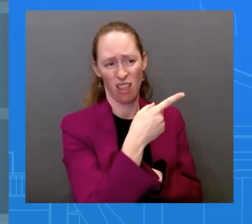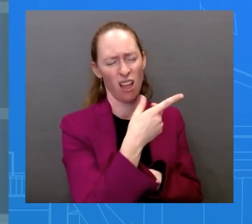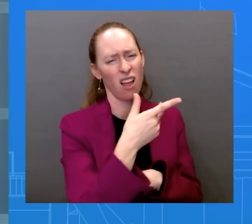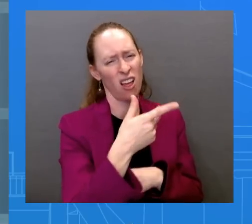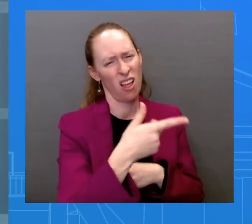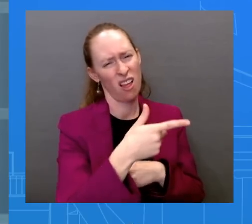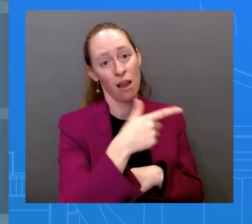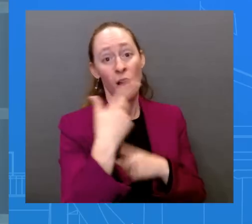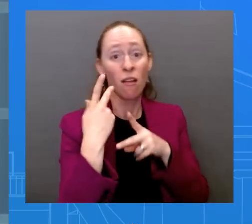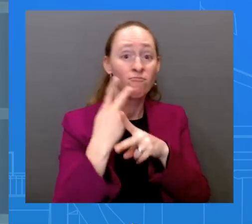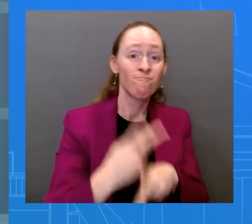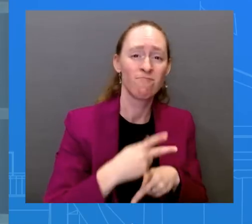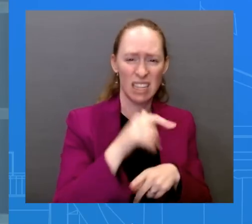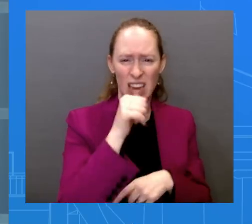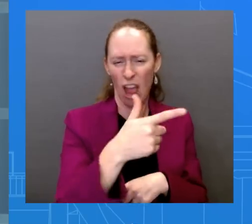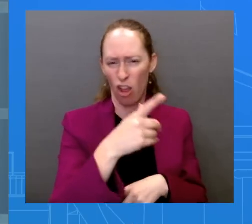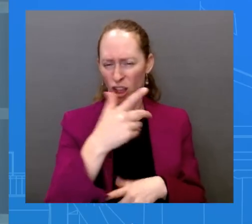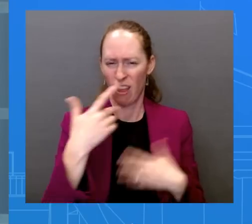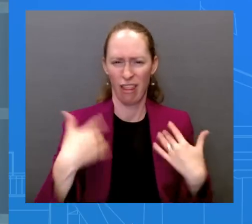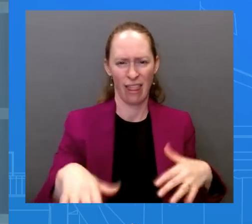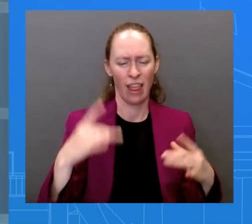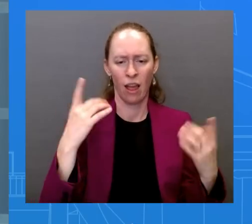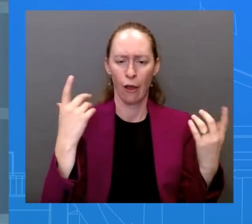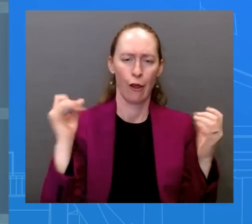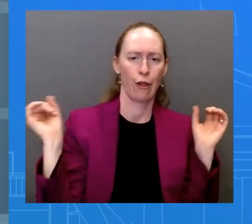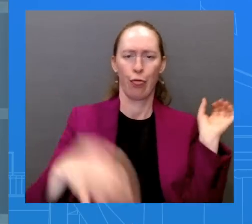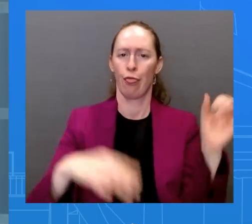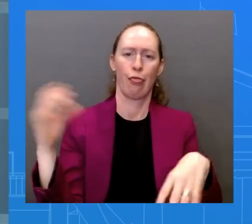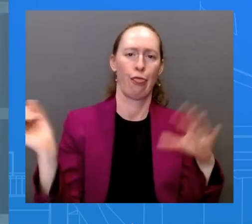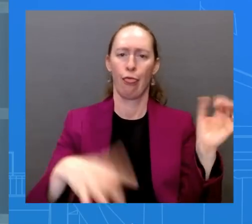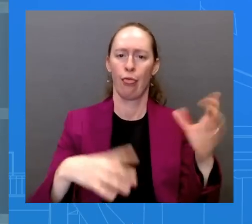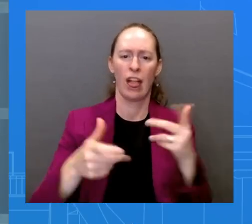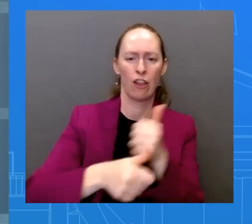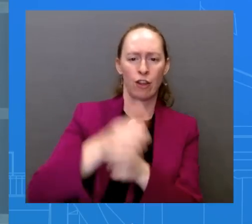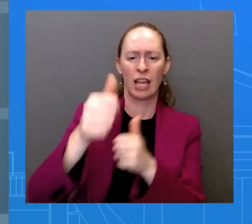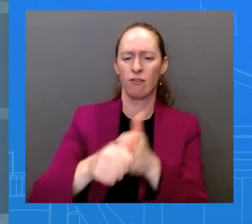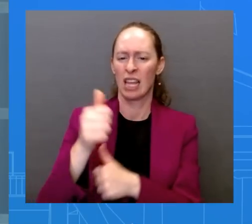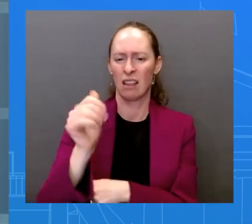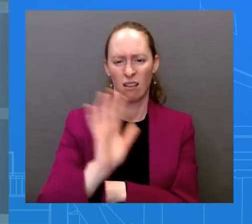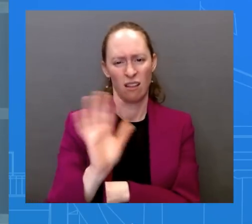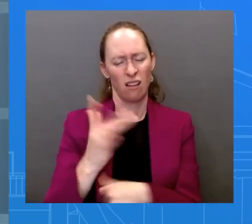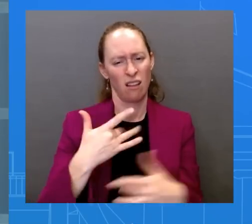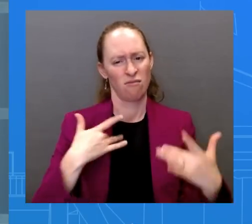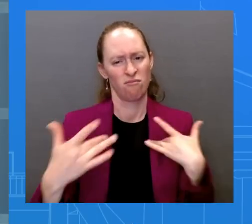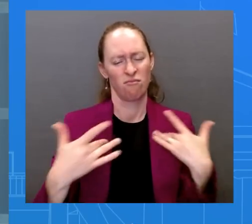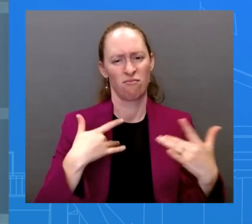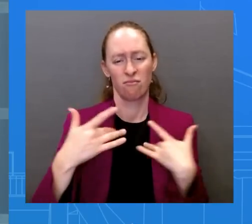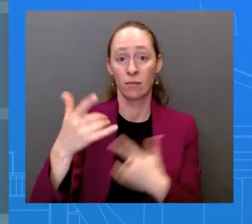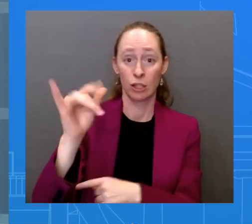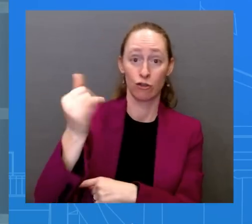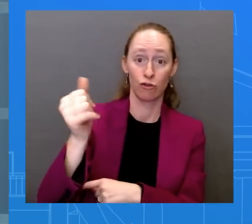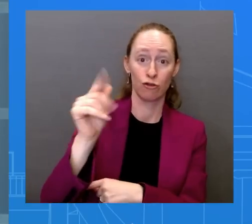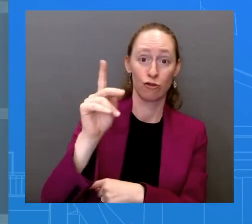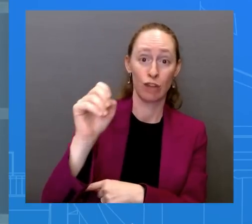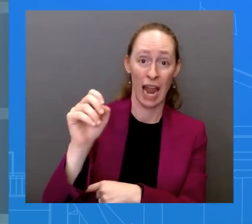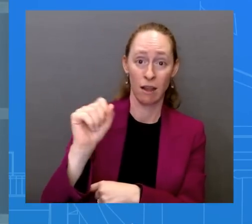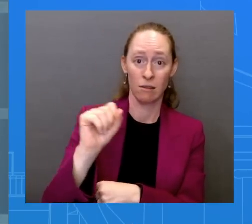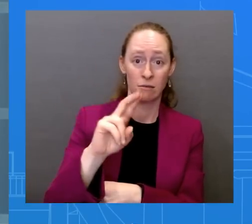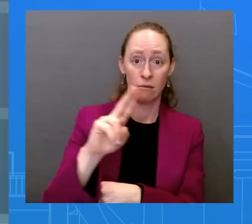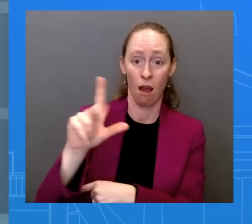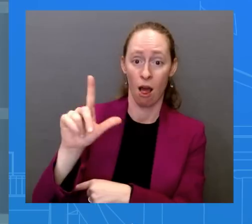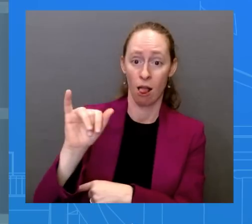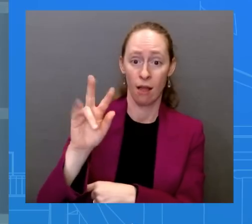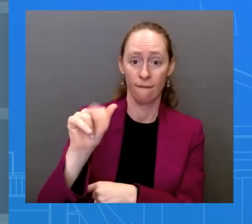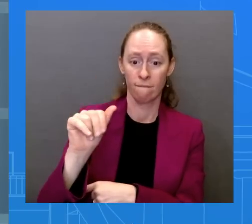You've heard the National Security Advisor, Jake Sullivan. He was most recently on a few Sunday shows. And